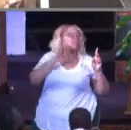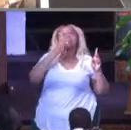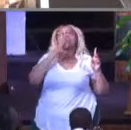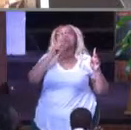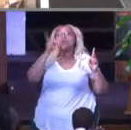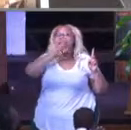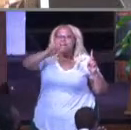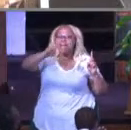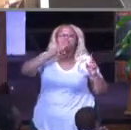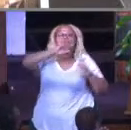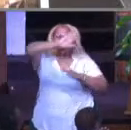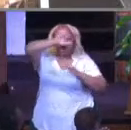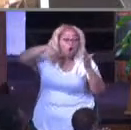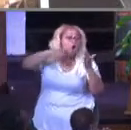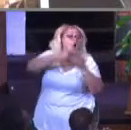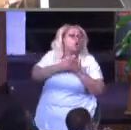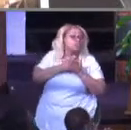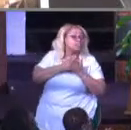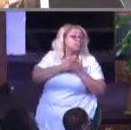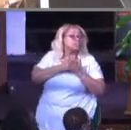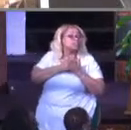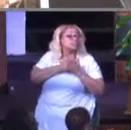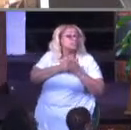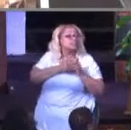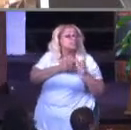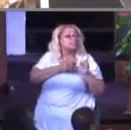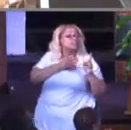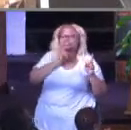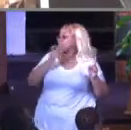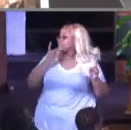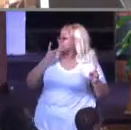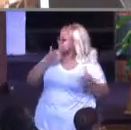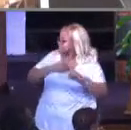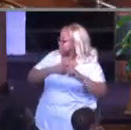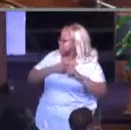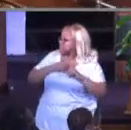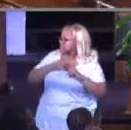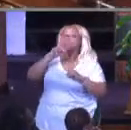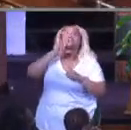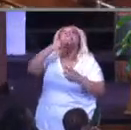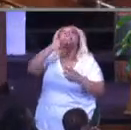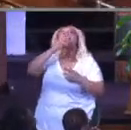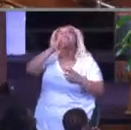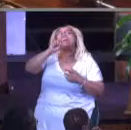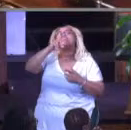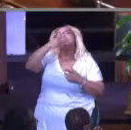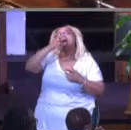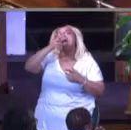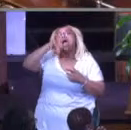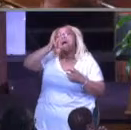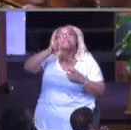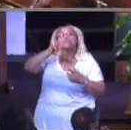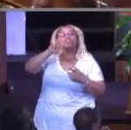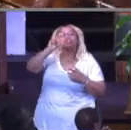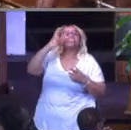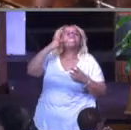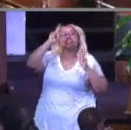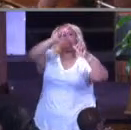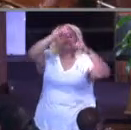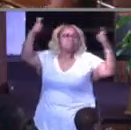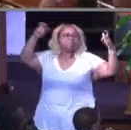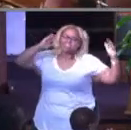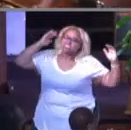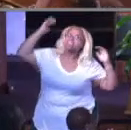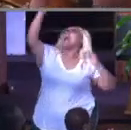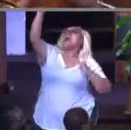says, when you ask for all of them, When you don't see yourself as a grasshopper, but when you look and see yourself as a giant